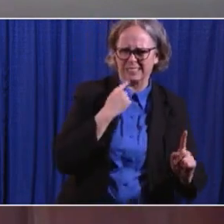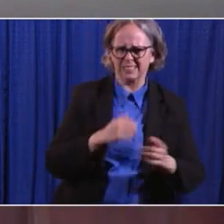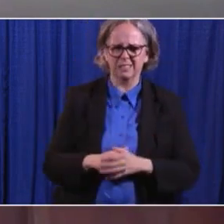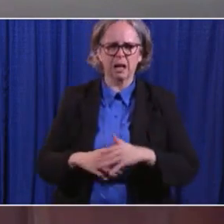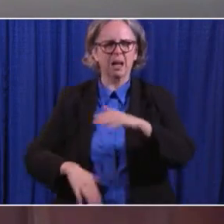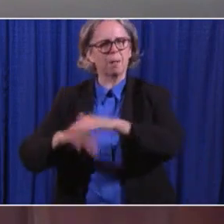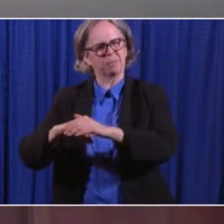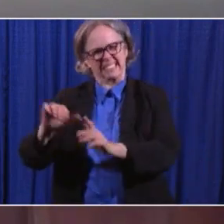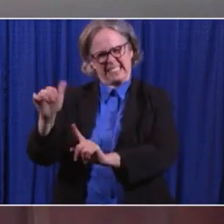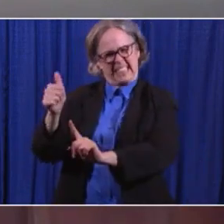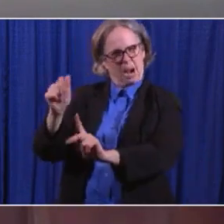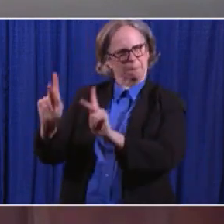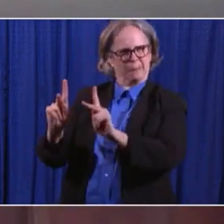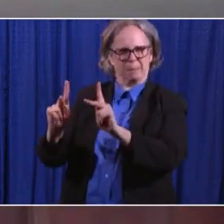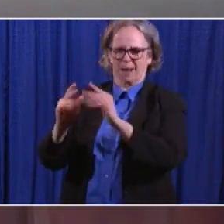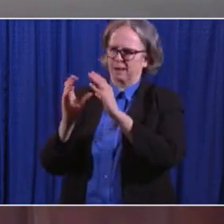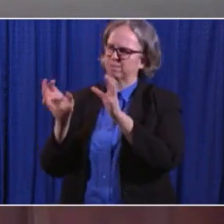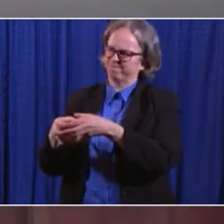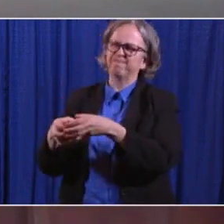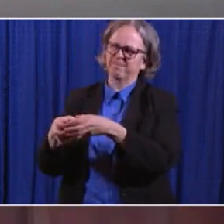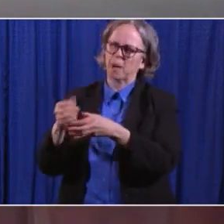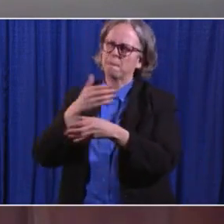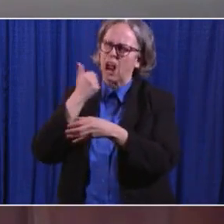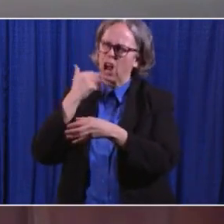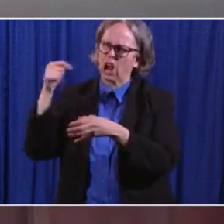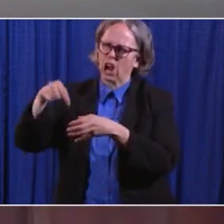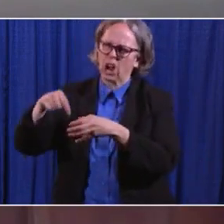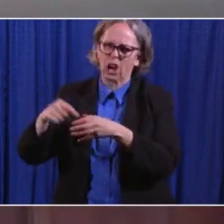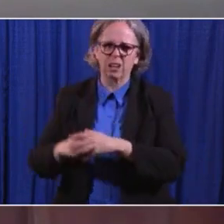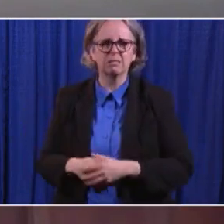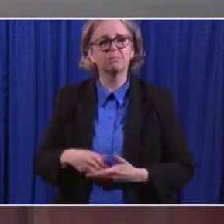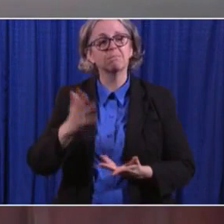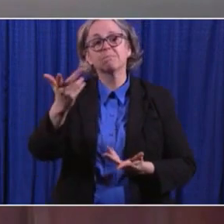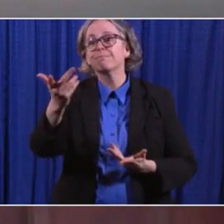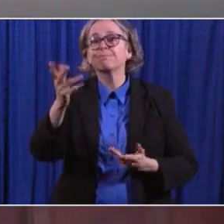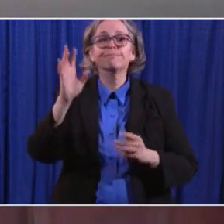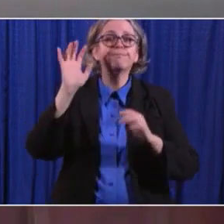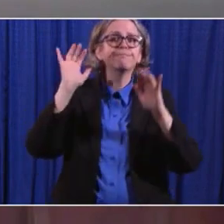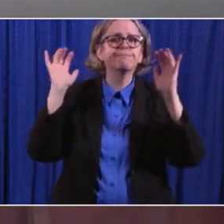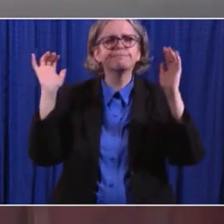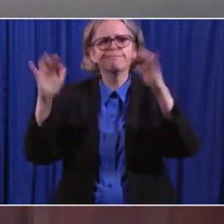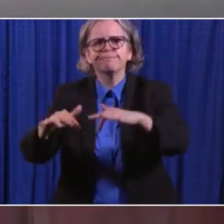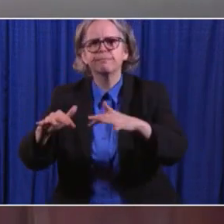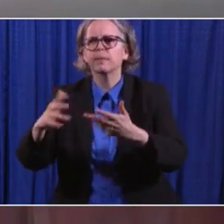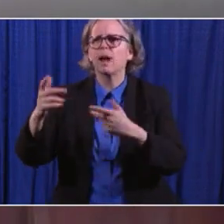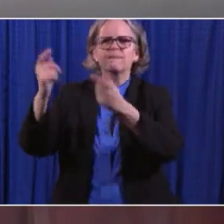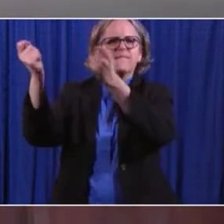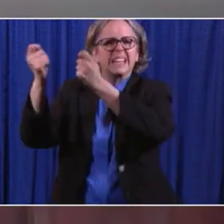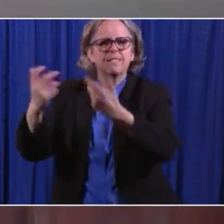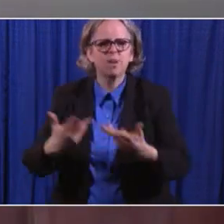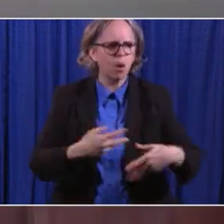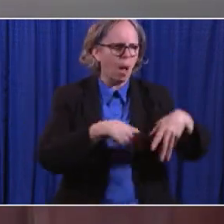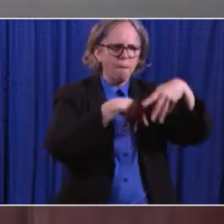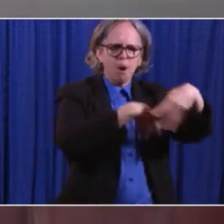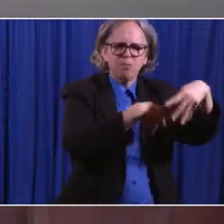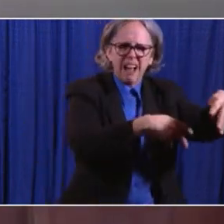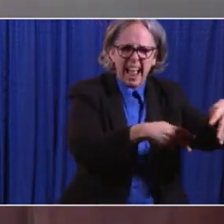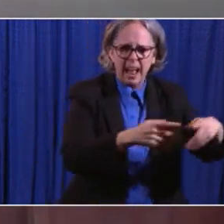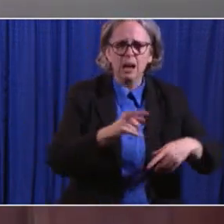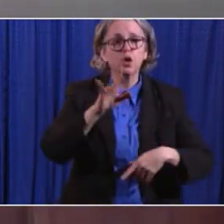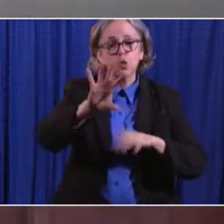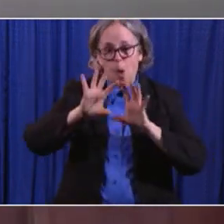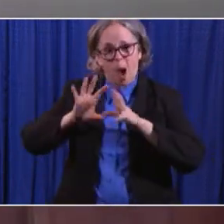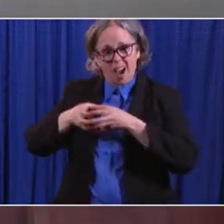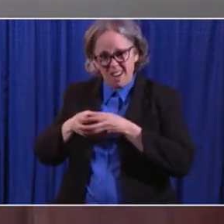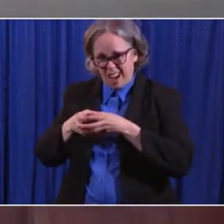mean? It means if you go to a festival, if you go to a parade, try to keep your group 10 or